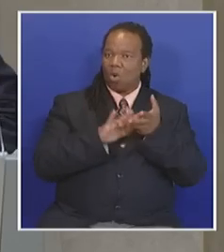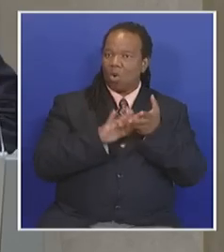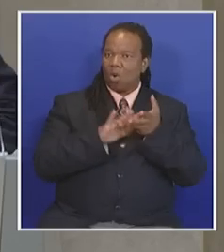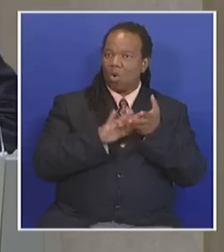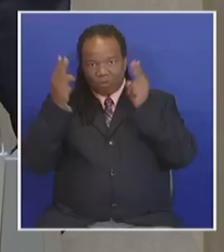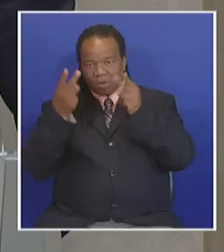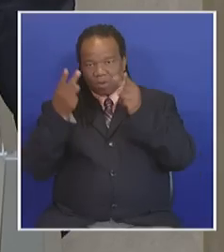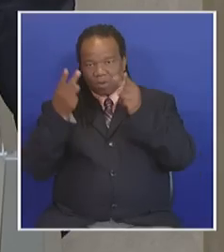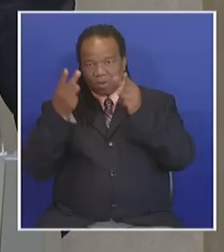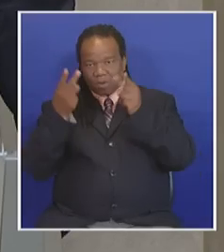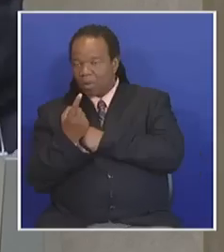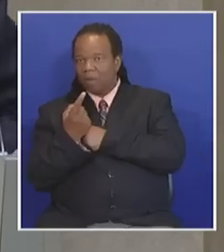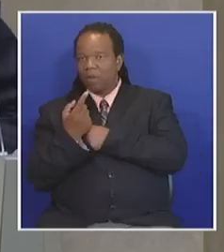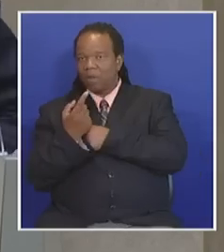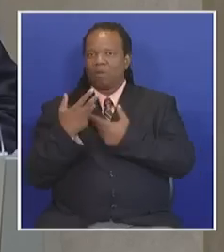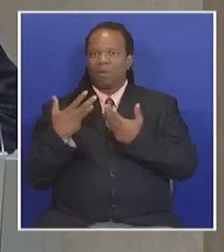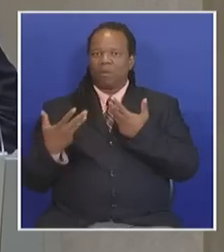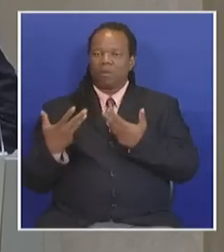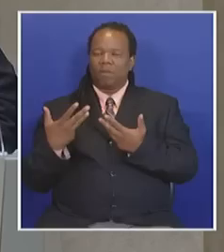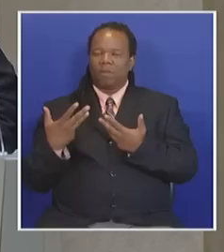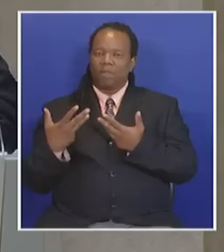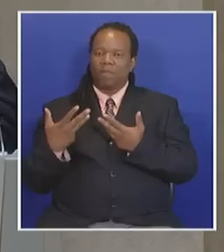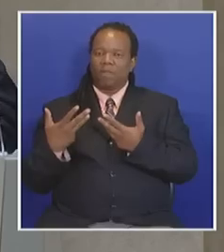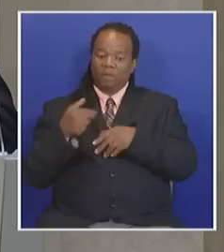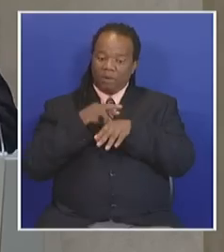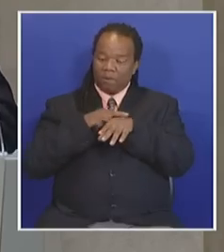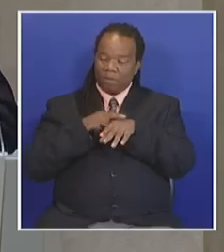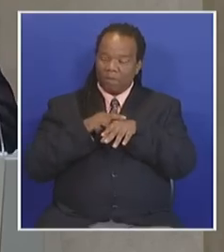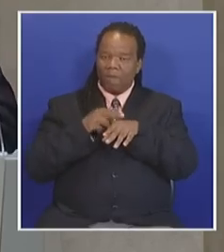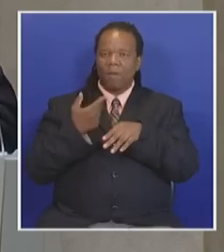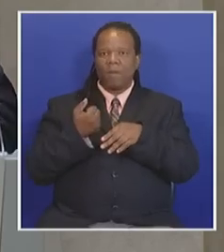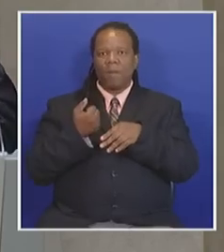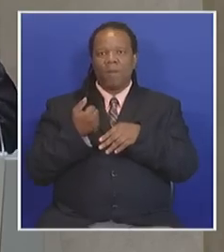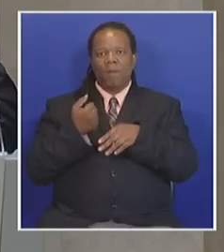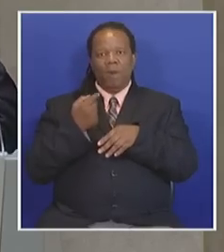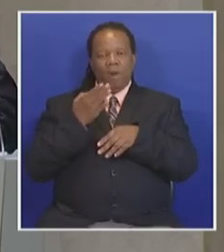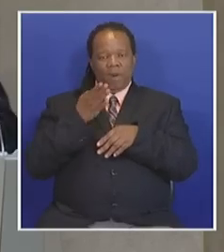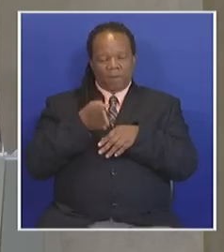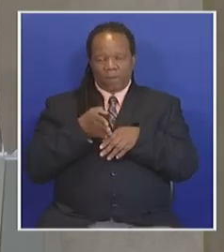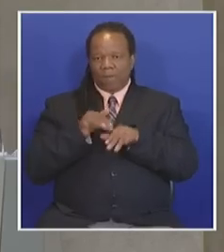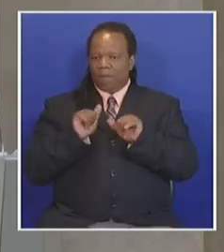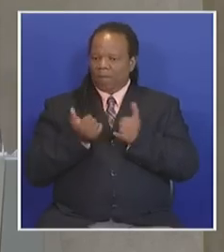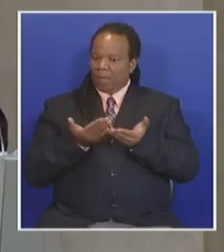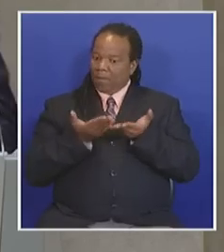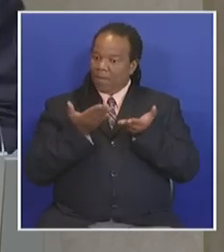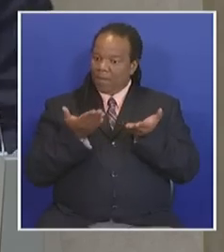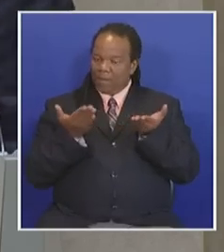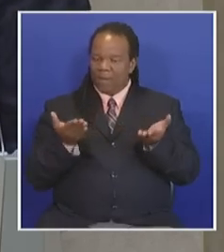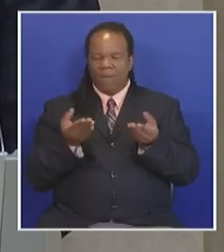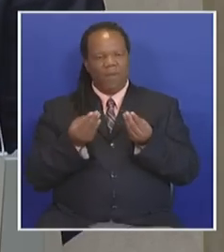others. This in itself will demonstrate a one-size-fits-all